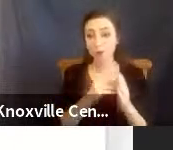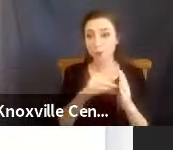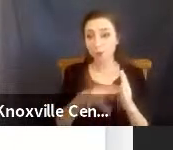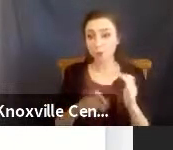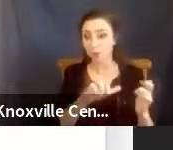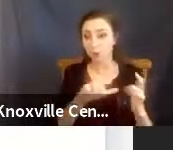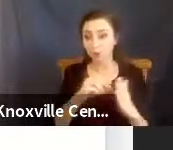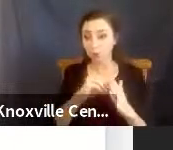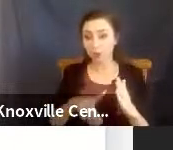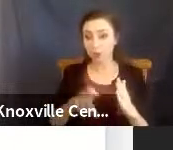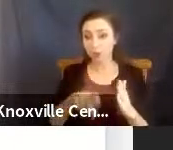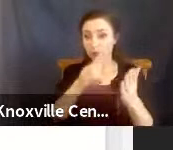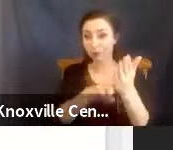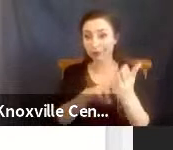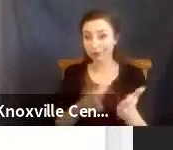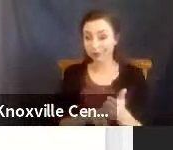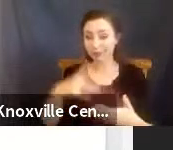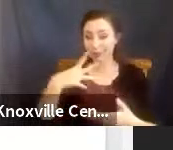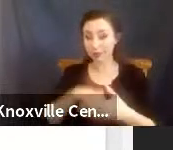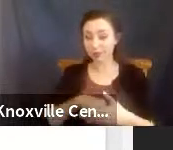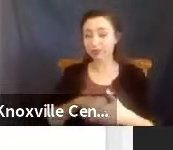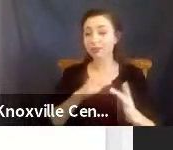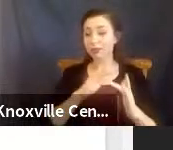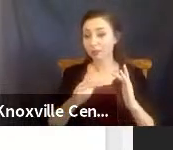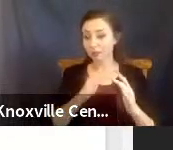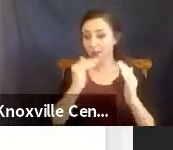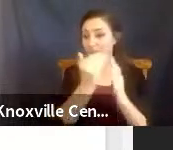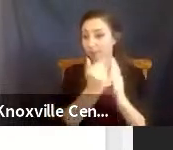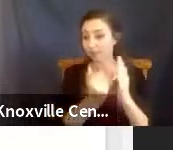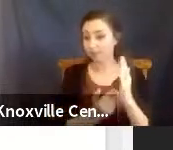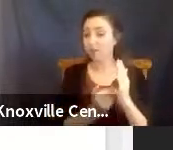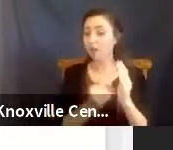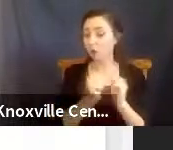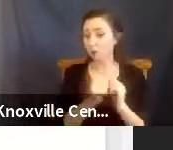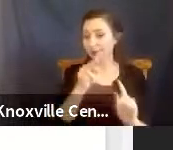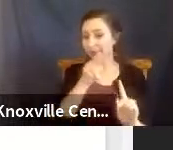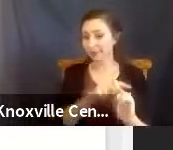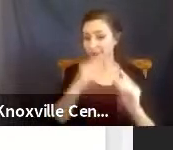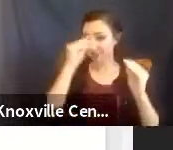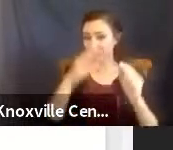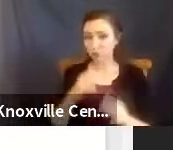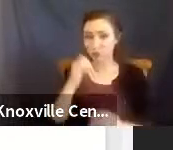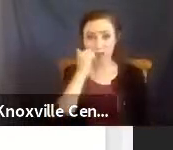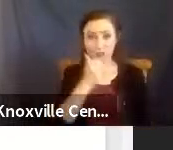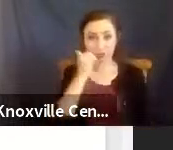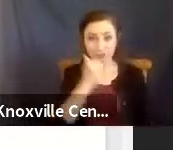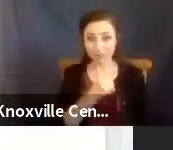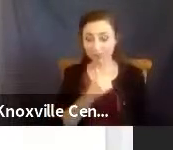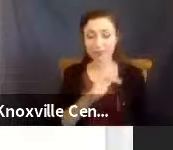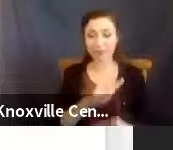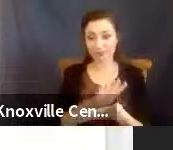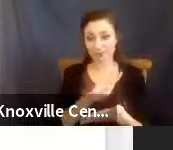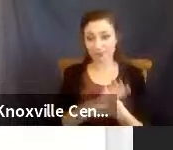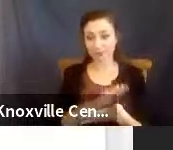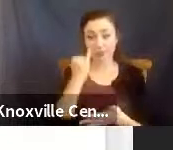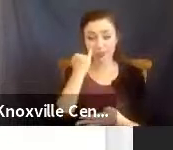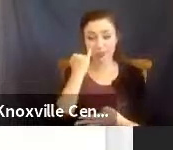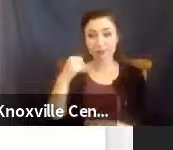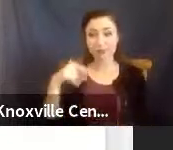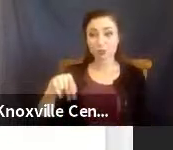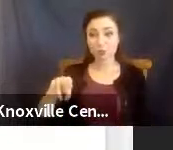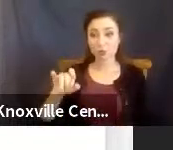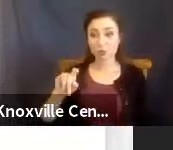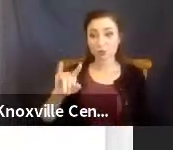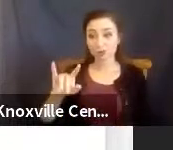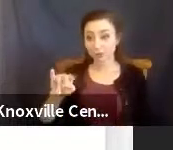sign in and participate in virtual learning lessons with their assigned teacher each day at school. And for quarantine students,